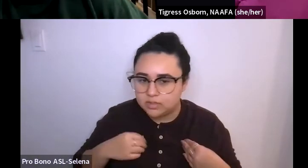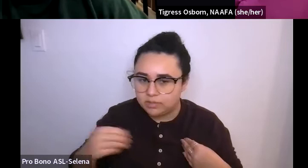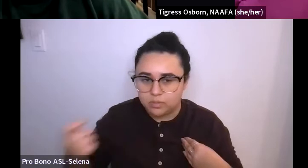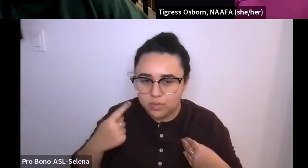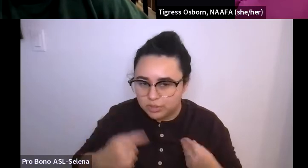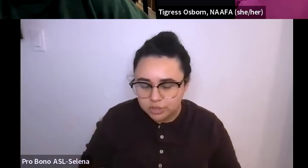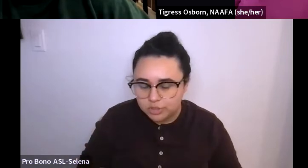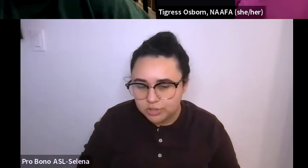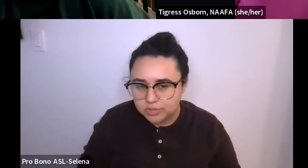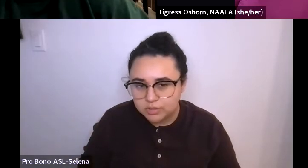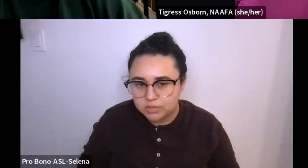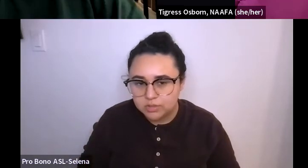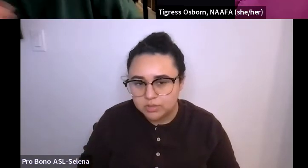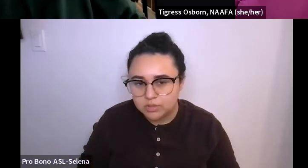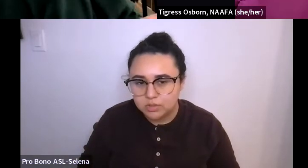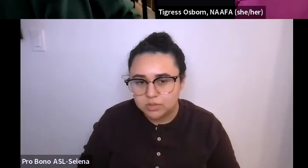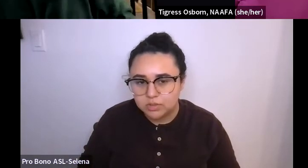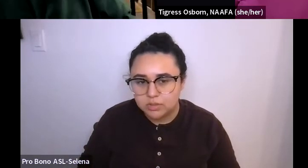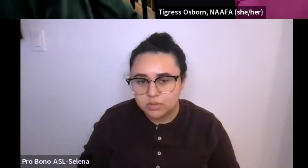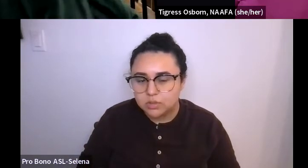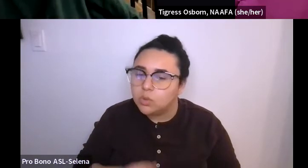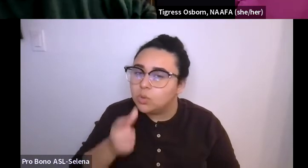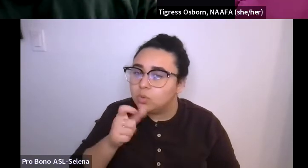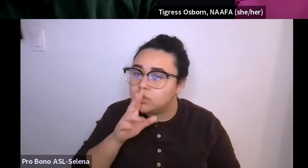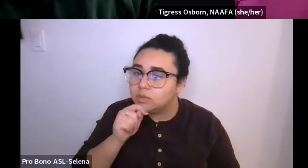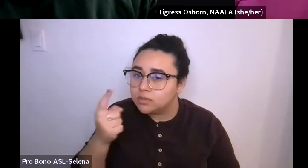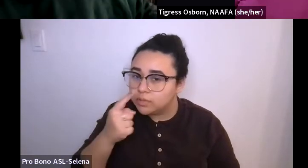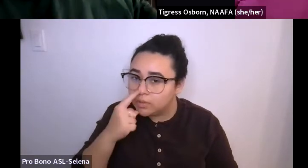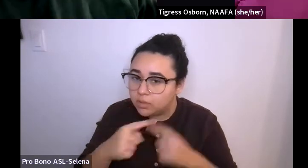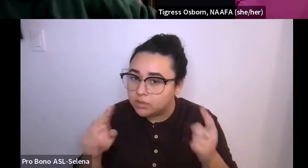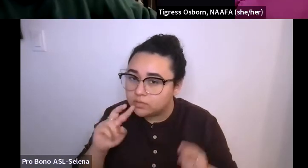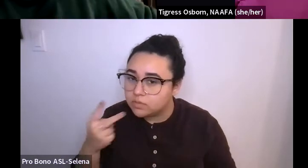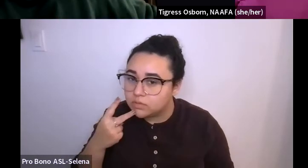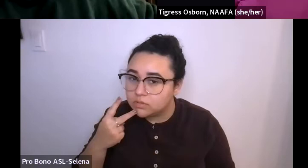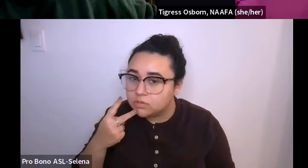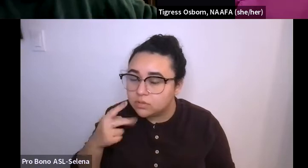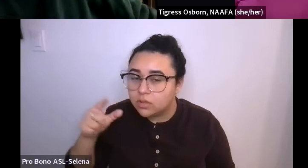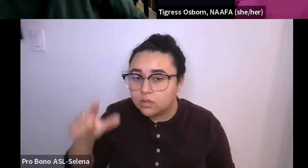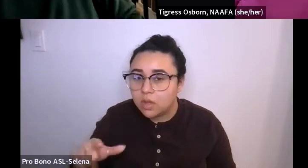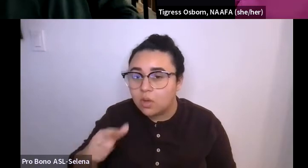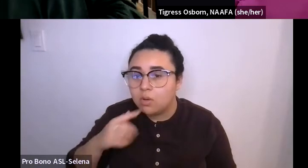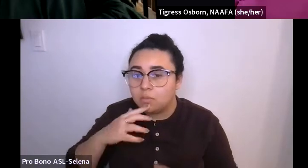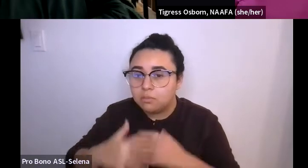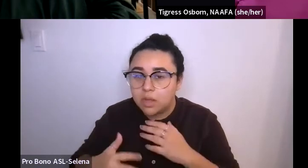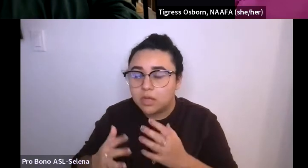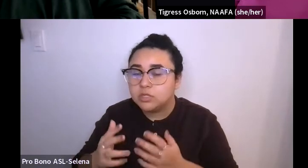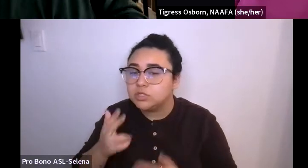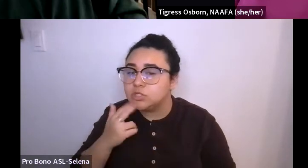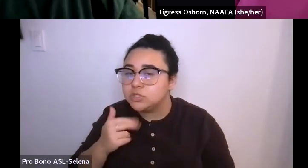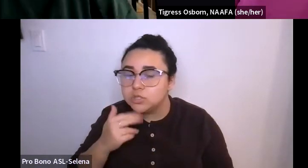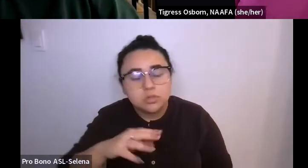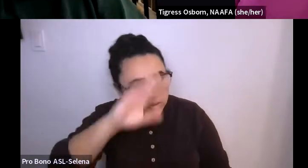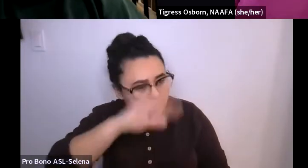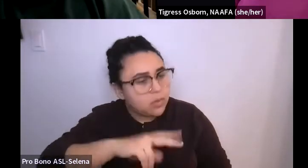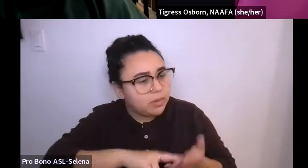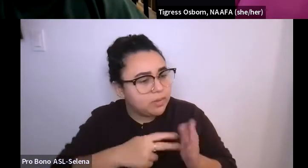question. So like, for whom? Who are you talking about? Someone who's allergic to vegetables and who has low blood sugar? Mm-hmm. She was like, no, you know what I mean. I